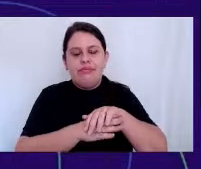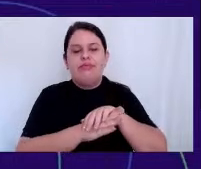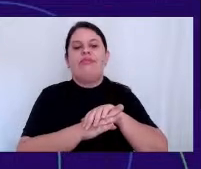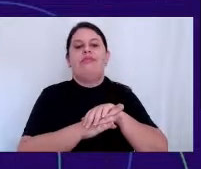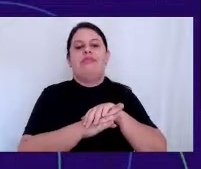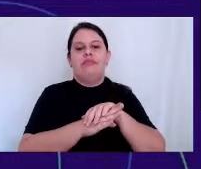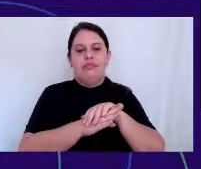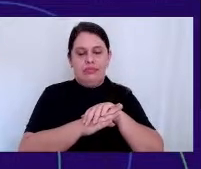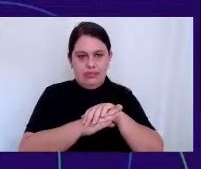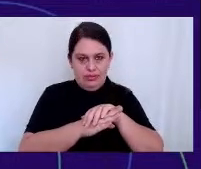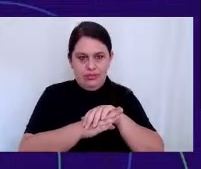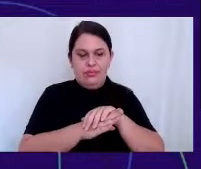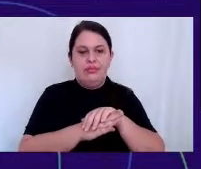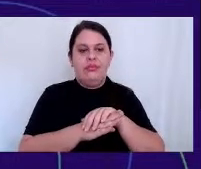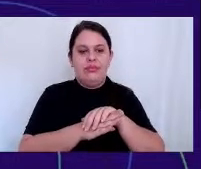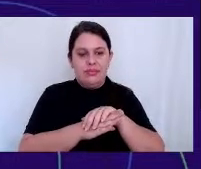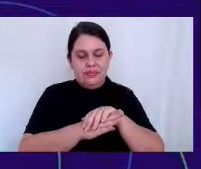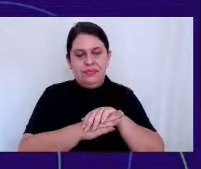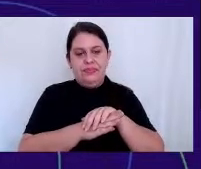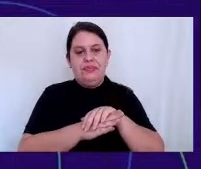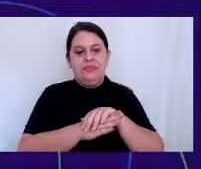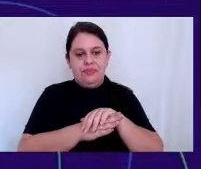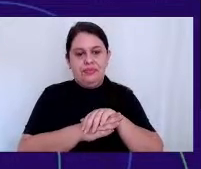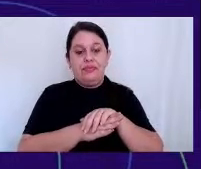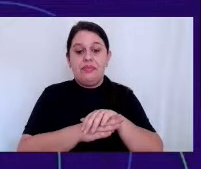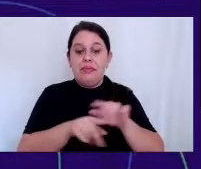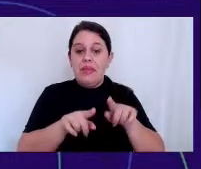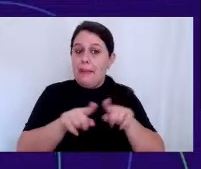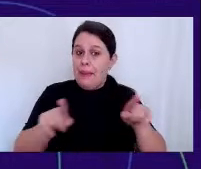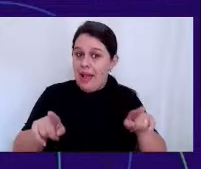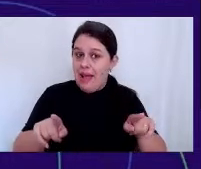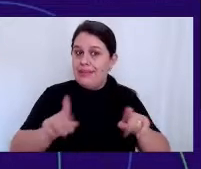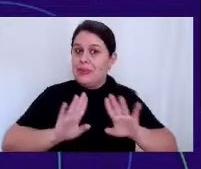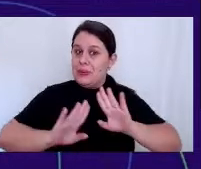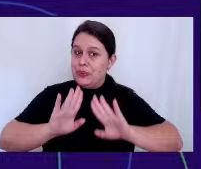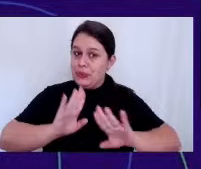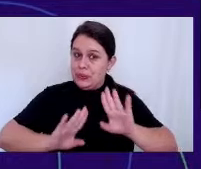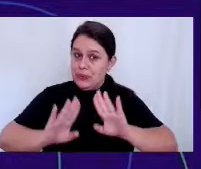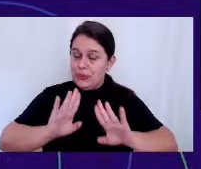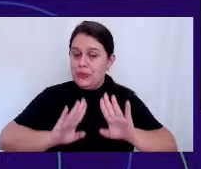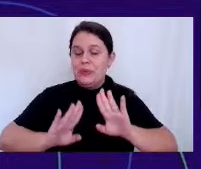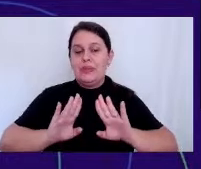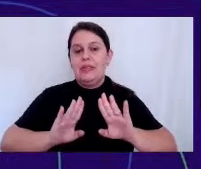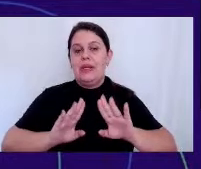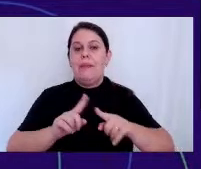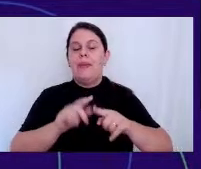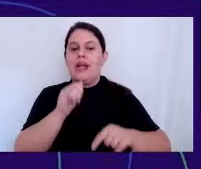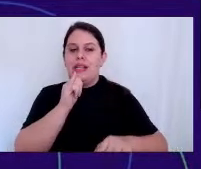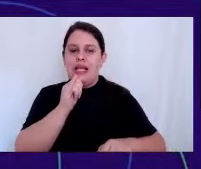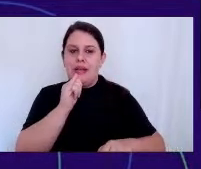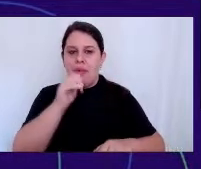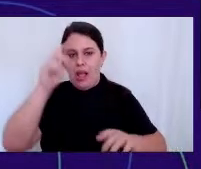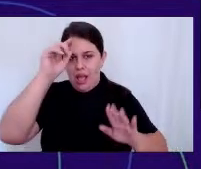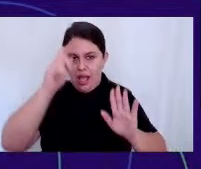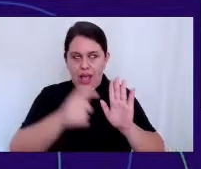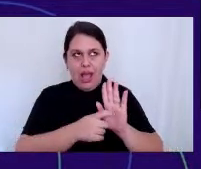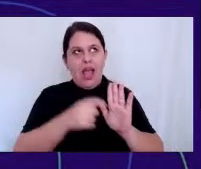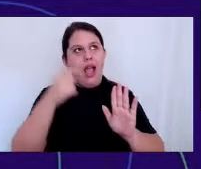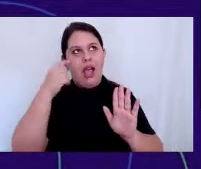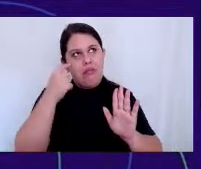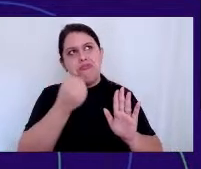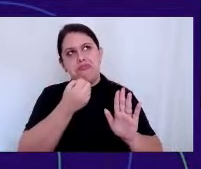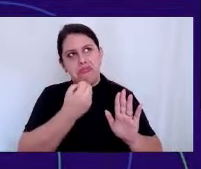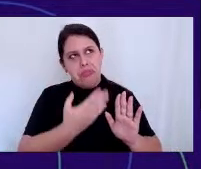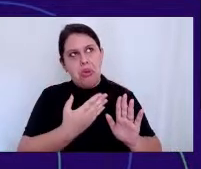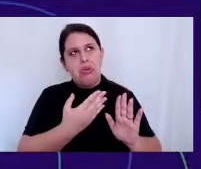We're careful about it. For example, with AI, I thought, AI is here, but I'm not going to let my students cheat.